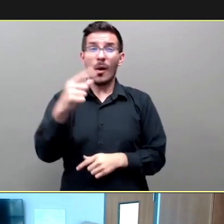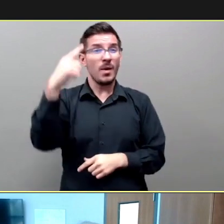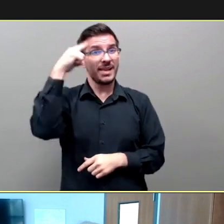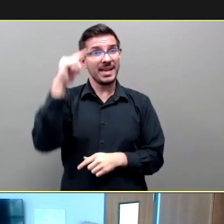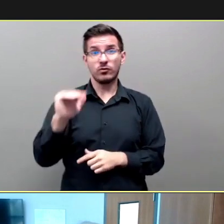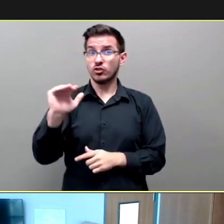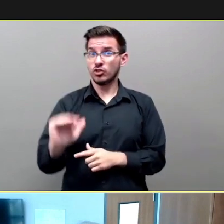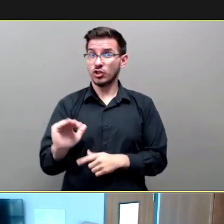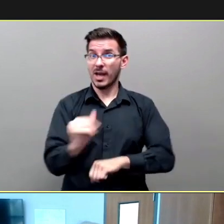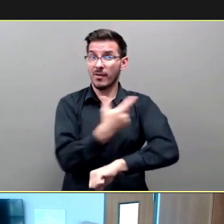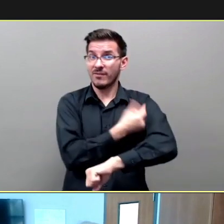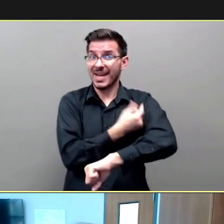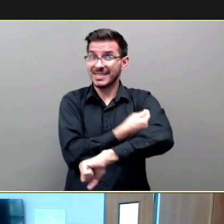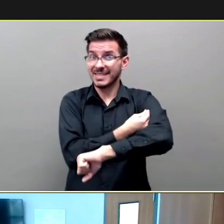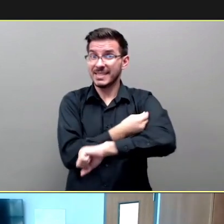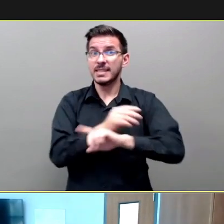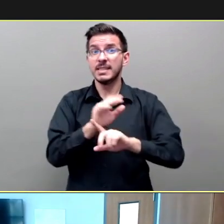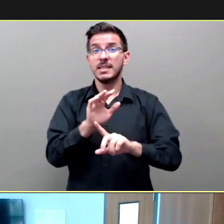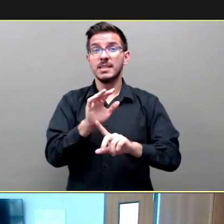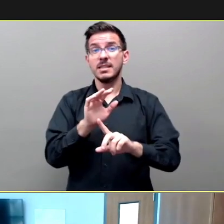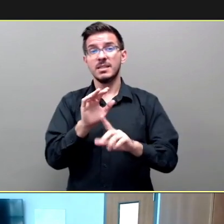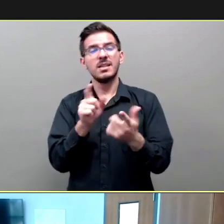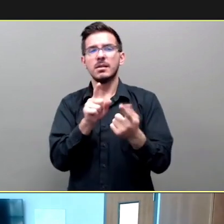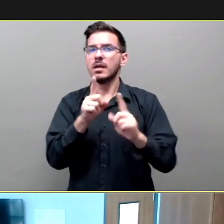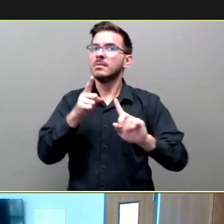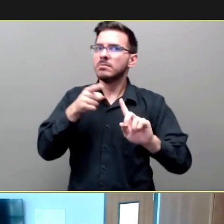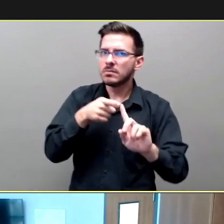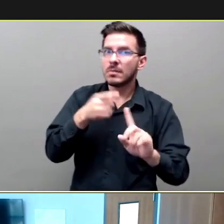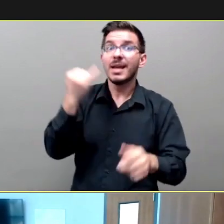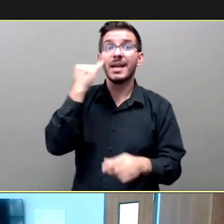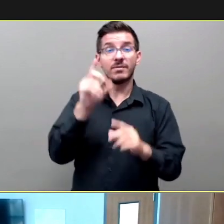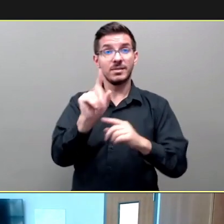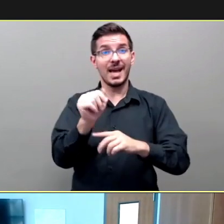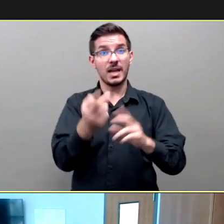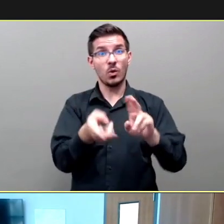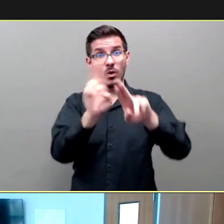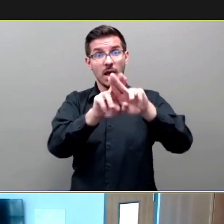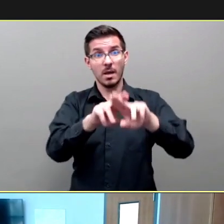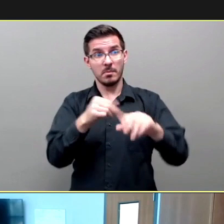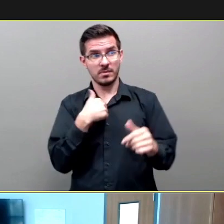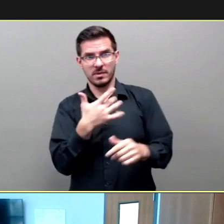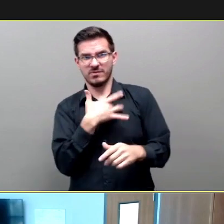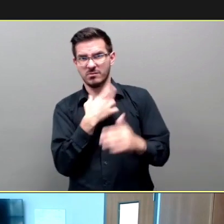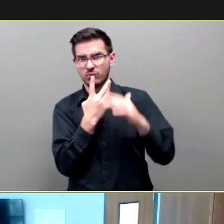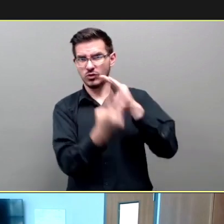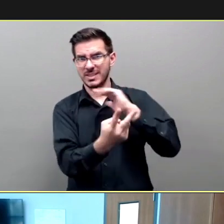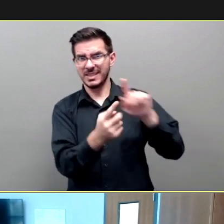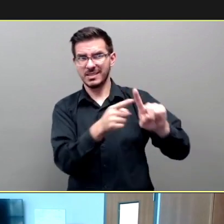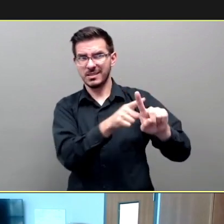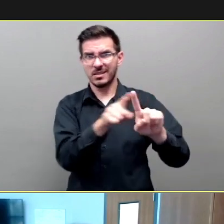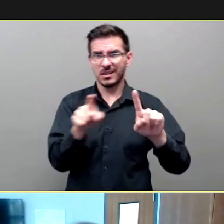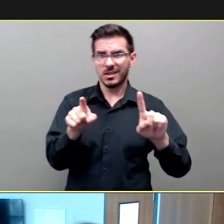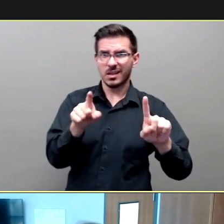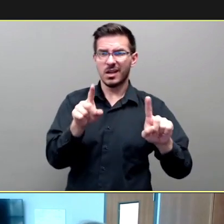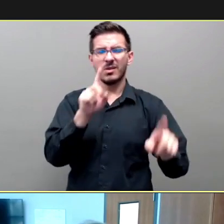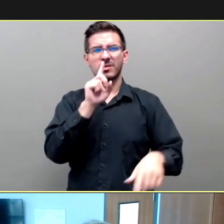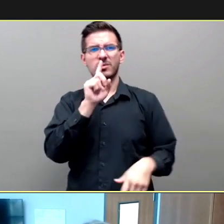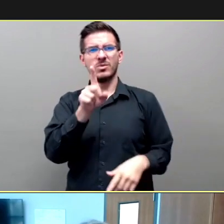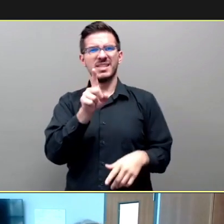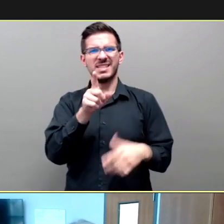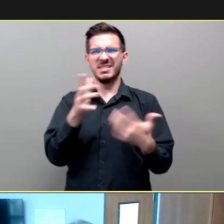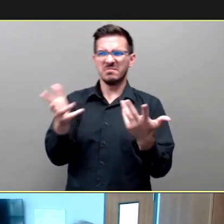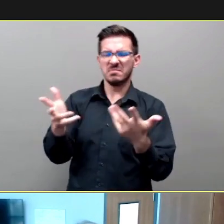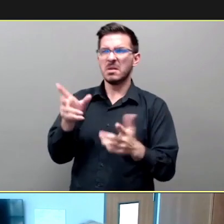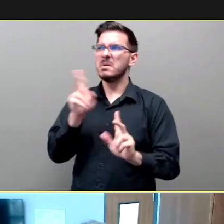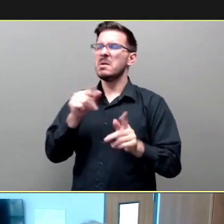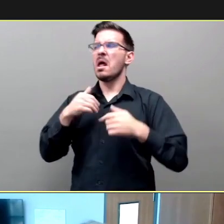that particularly if the data goes up like I think it's going to, that wouldn't support the idea that people are just sort of tired